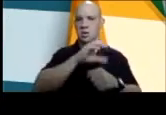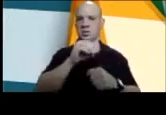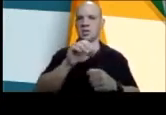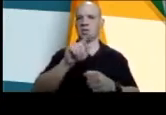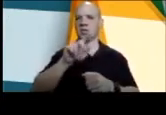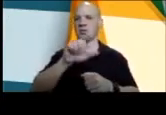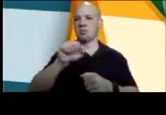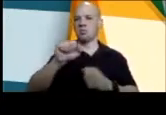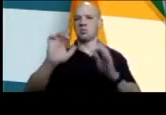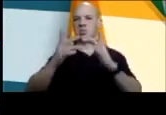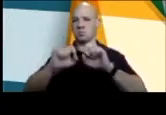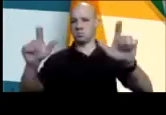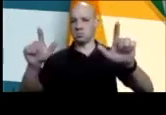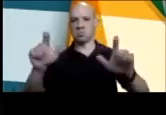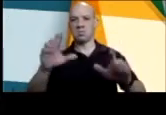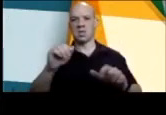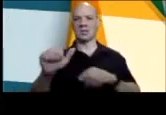training and reporting.